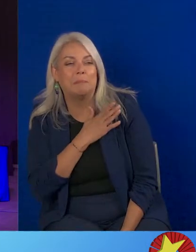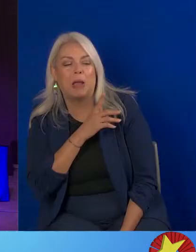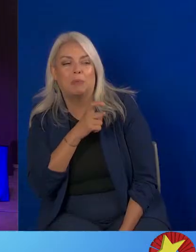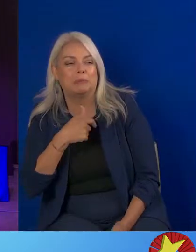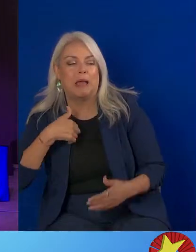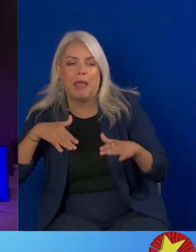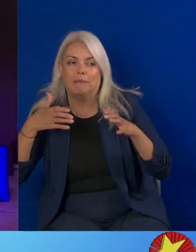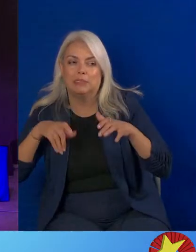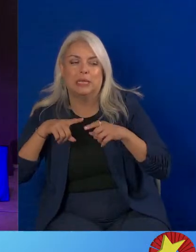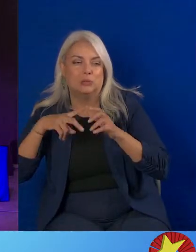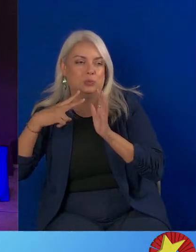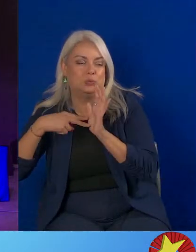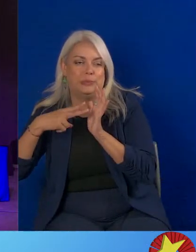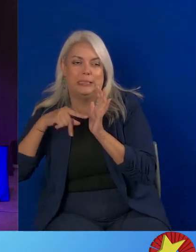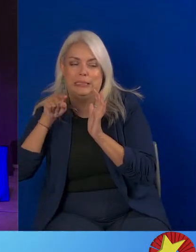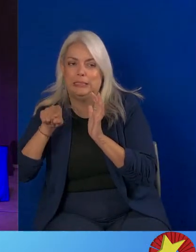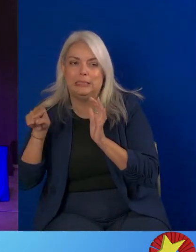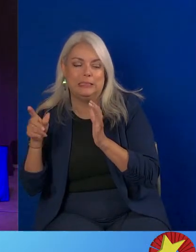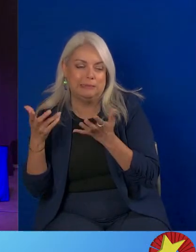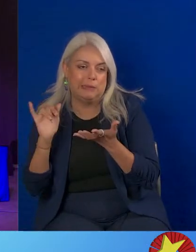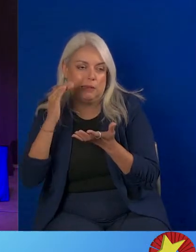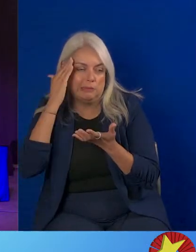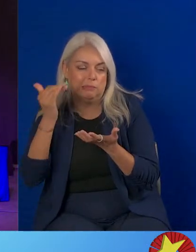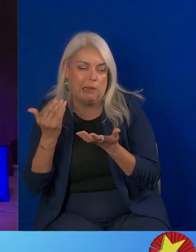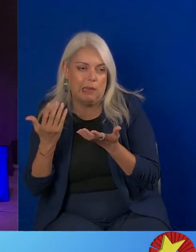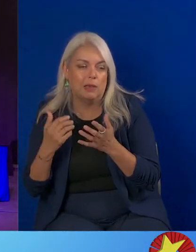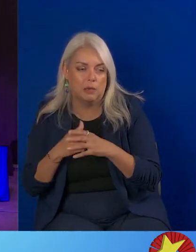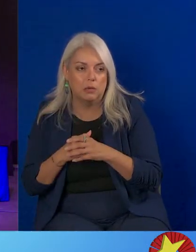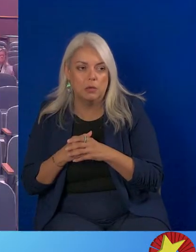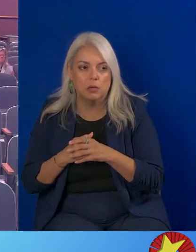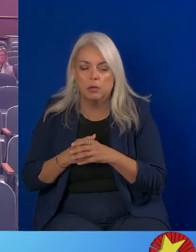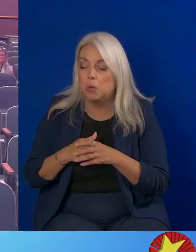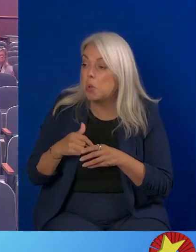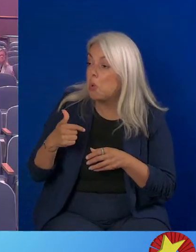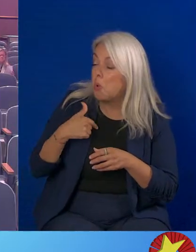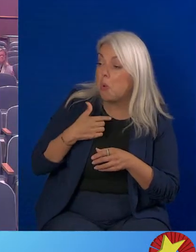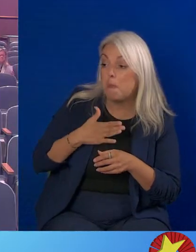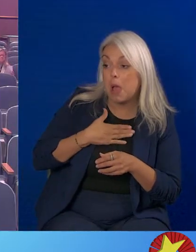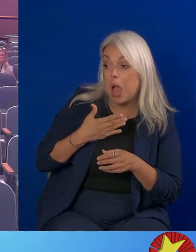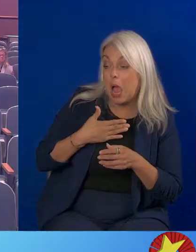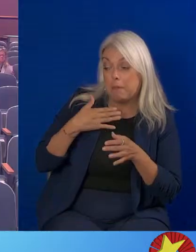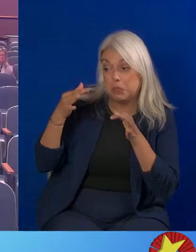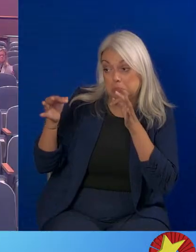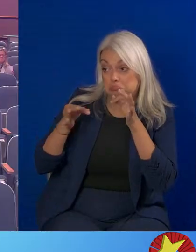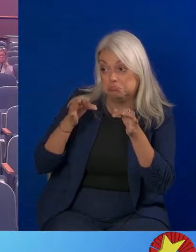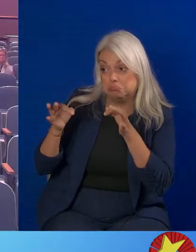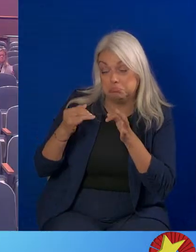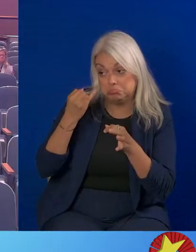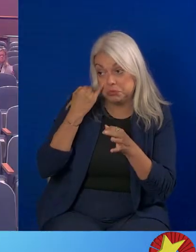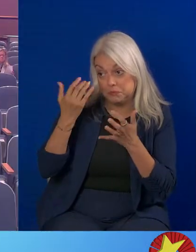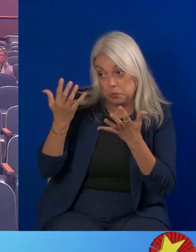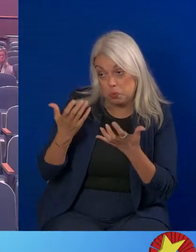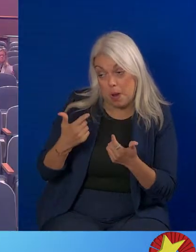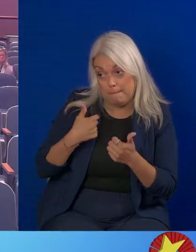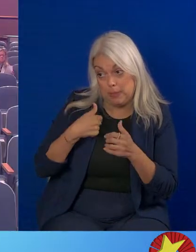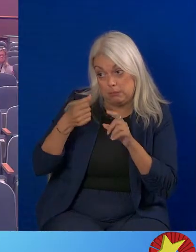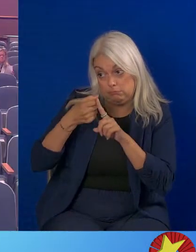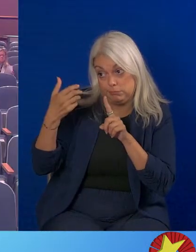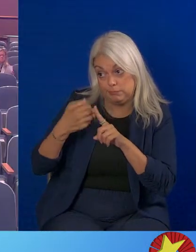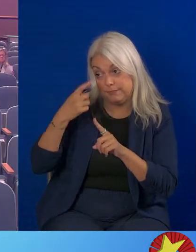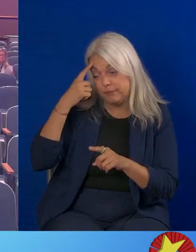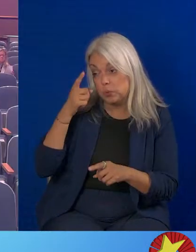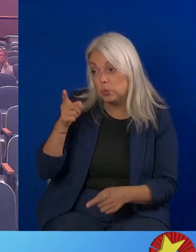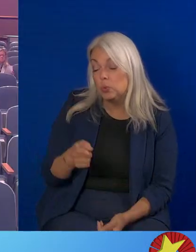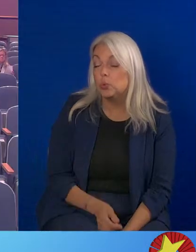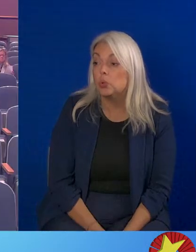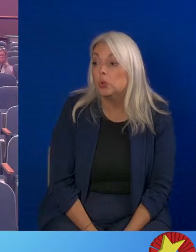the issue, and I'm happy to go through them if you would like me to go through them.